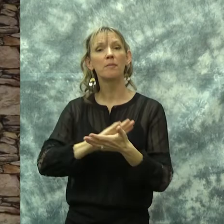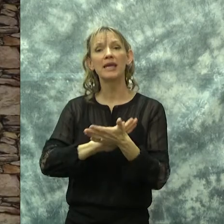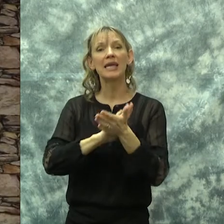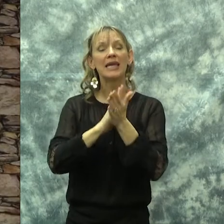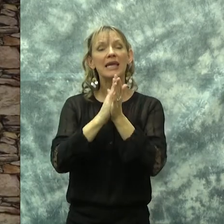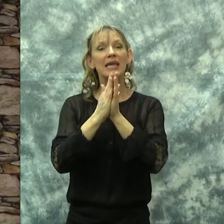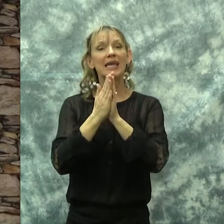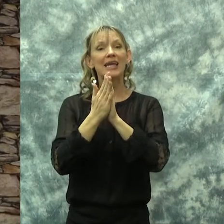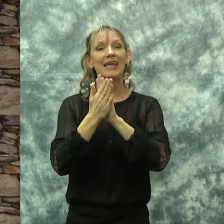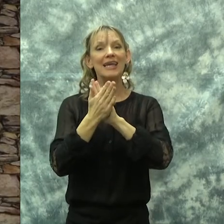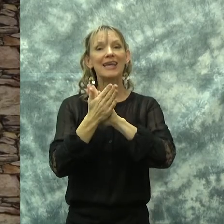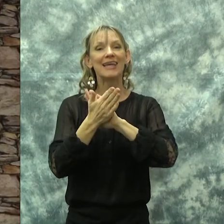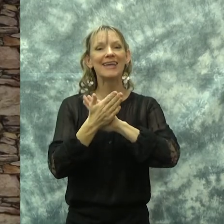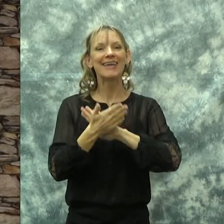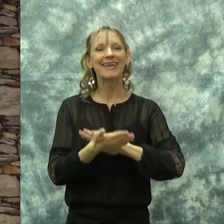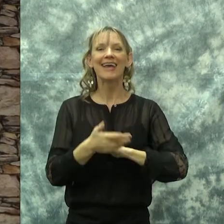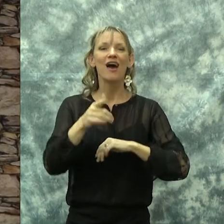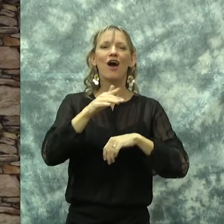called to be.